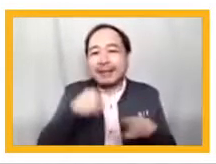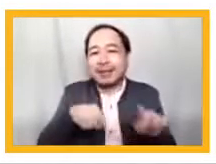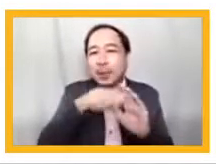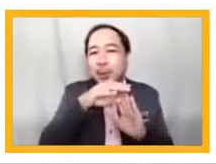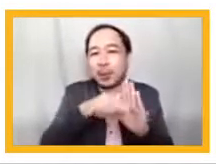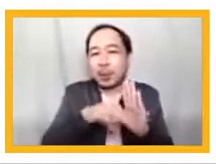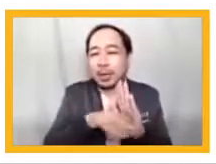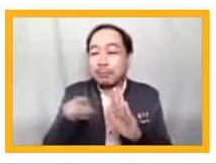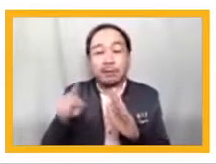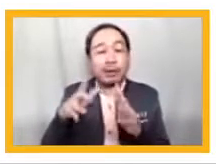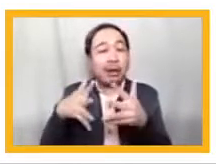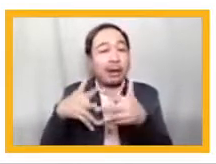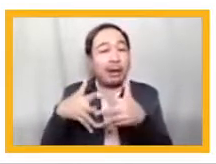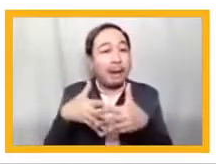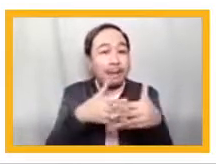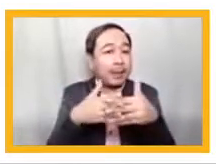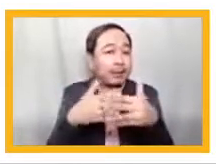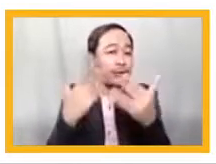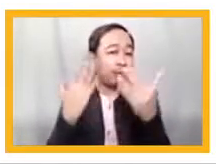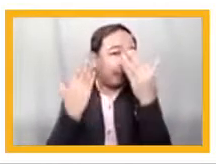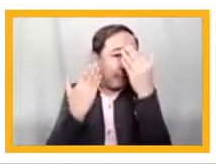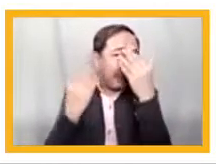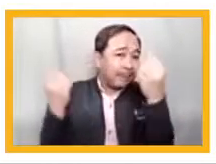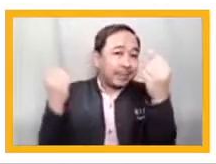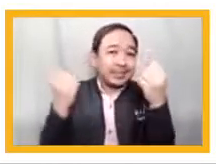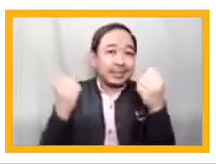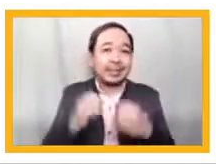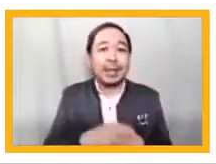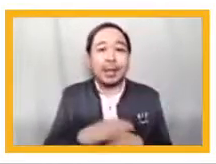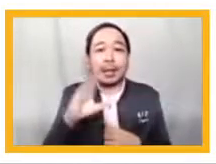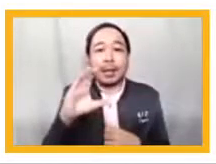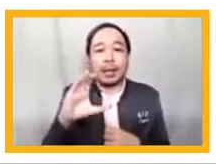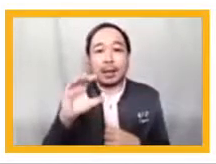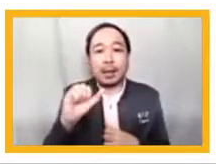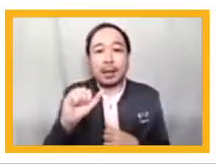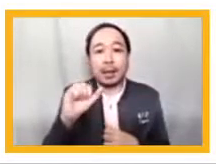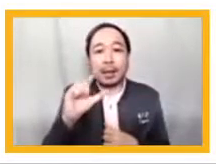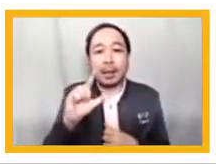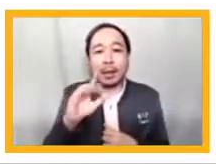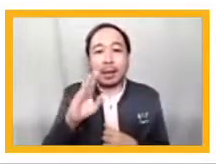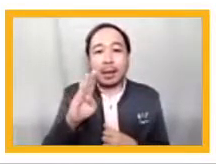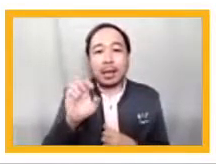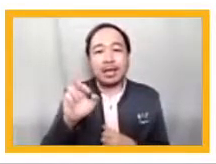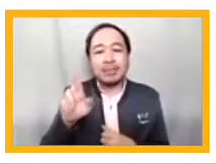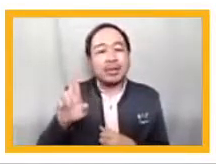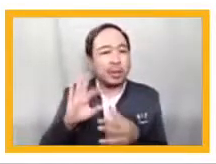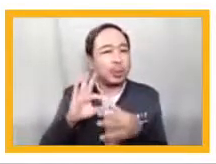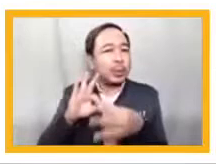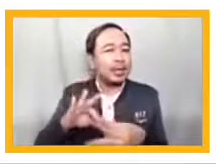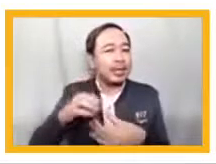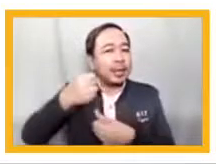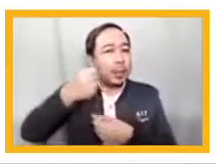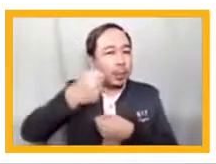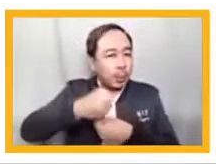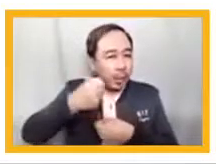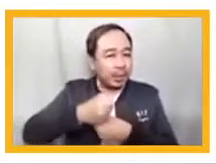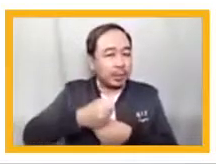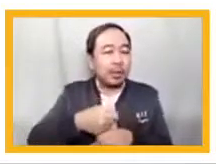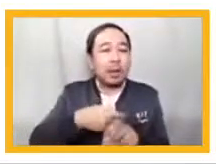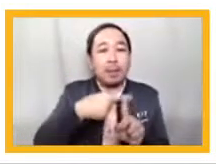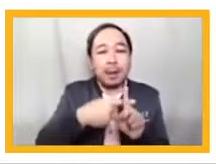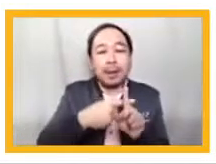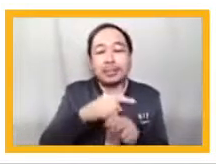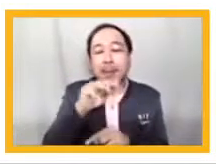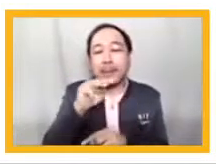Embassy, Caliber for the job market, for example, and we got also support from Microsoft, CloudSwift,